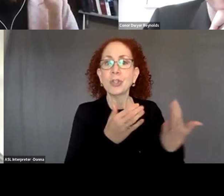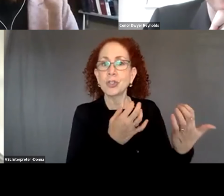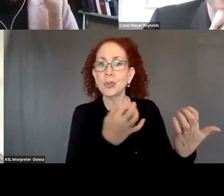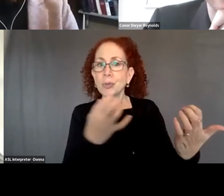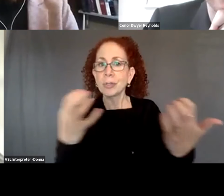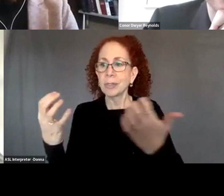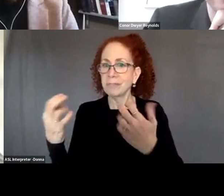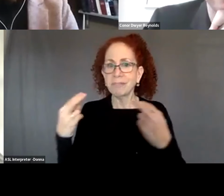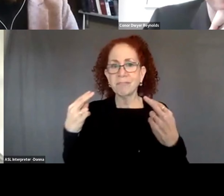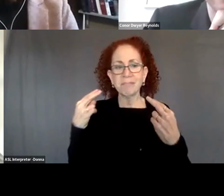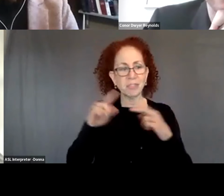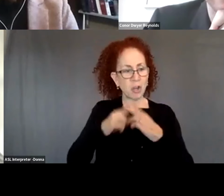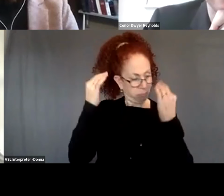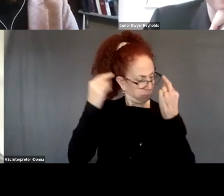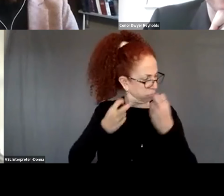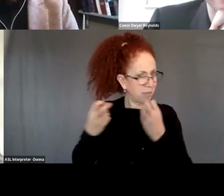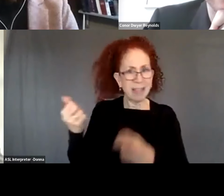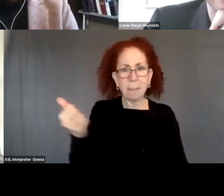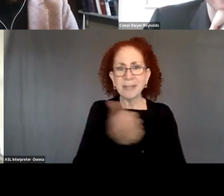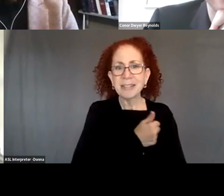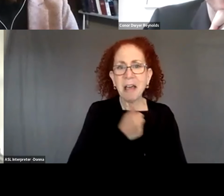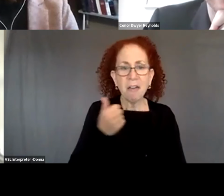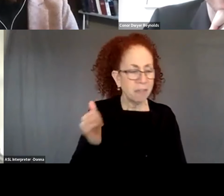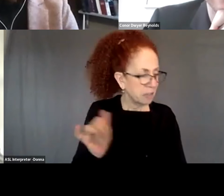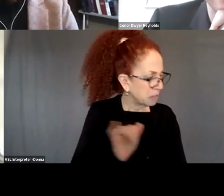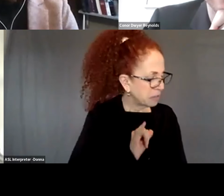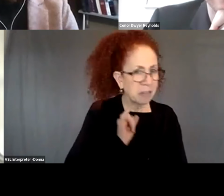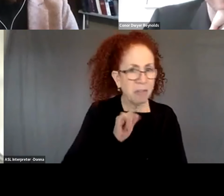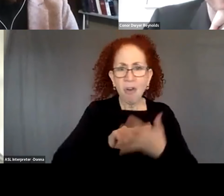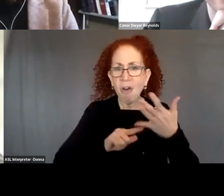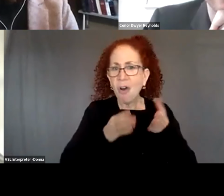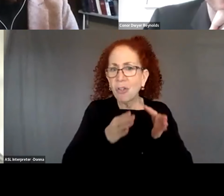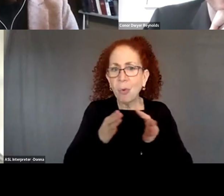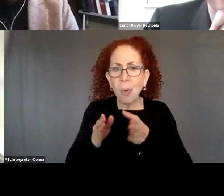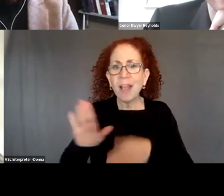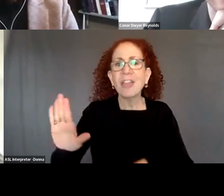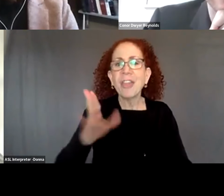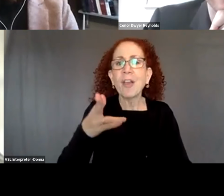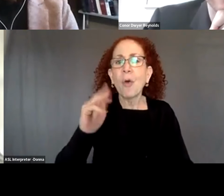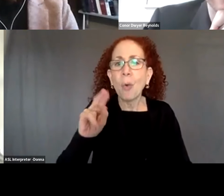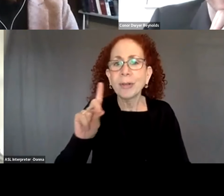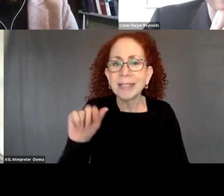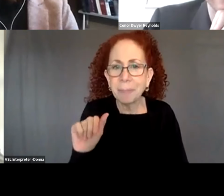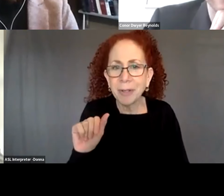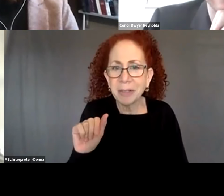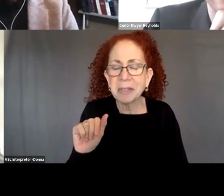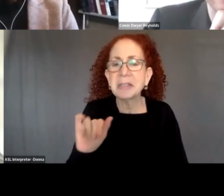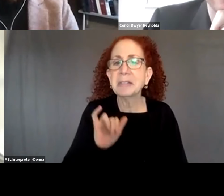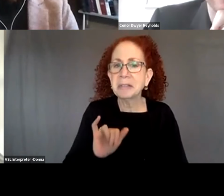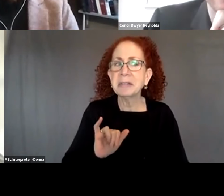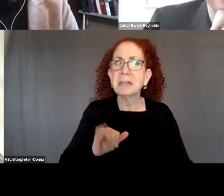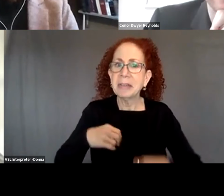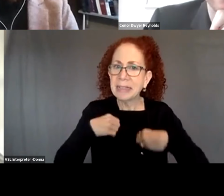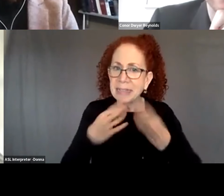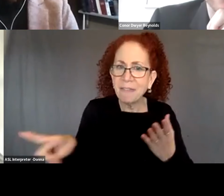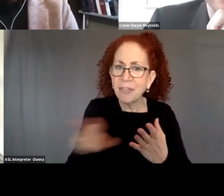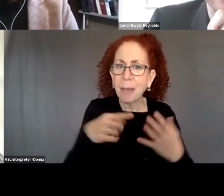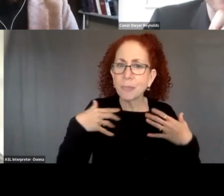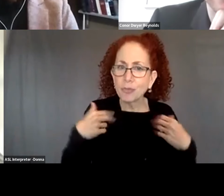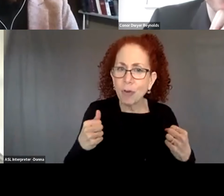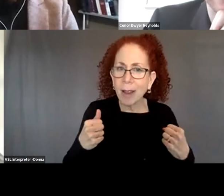begin to think about for themselves all of the ways that their own disabilities have given them strengths and